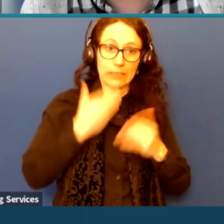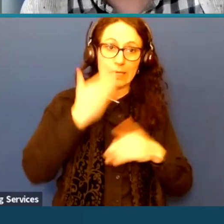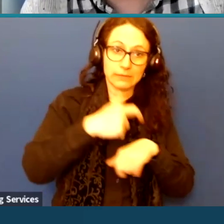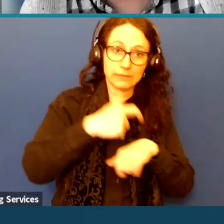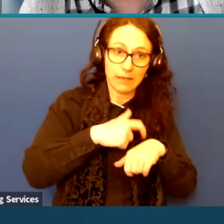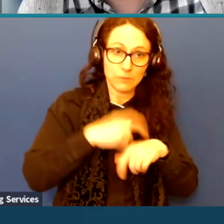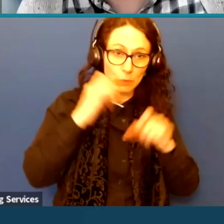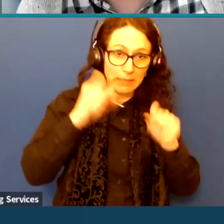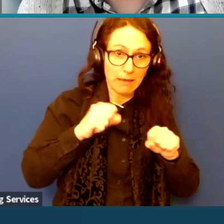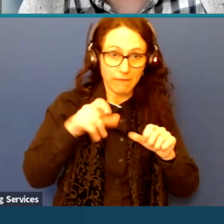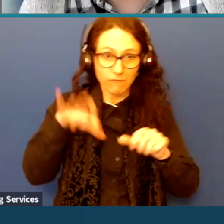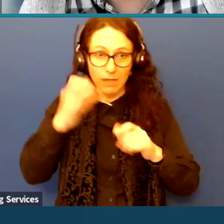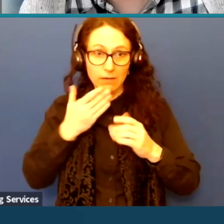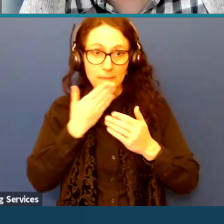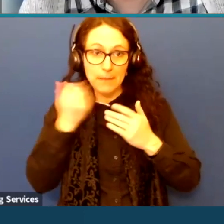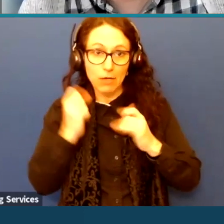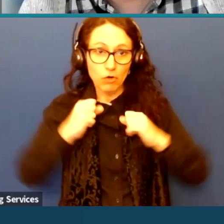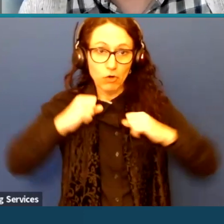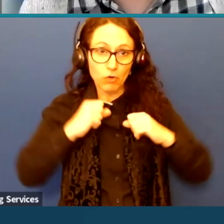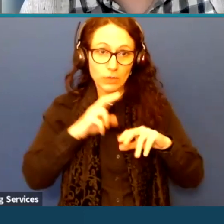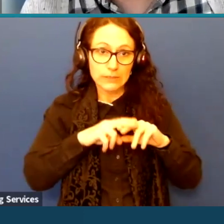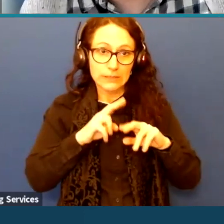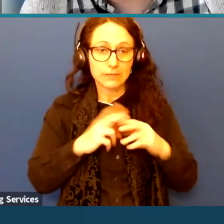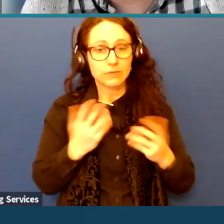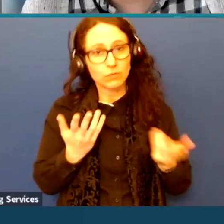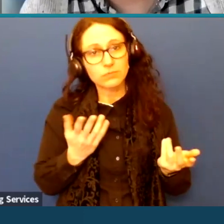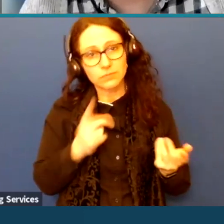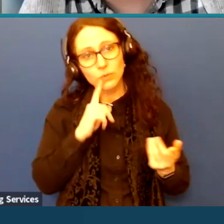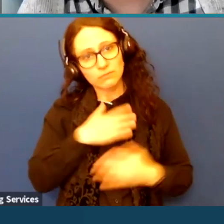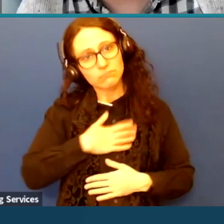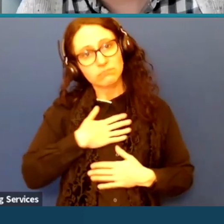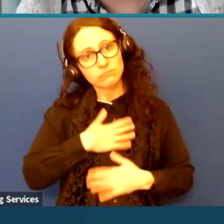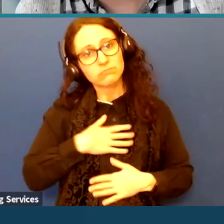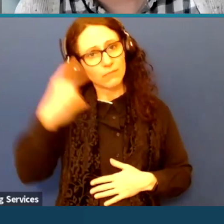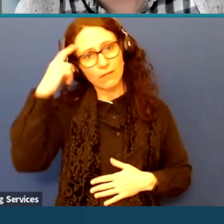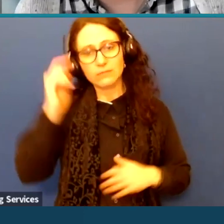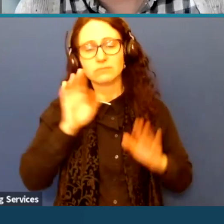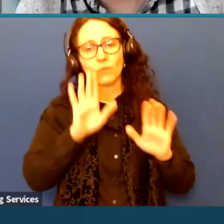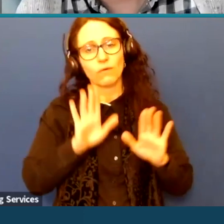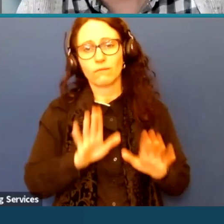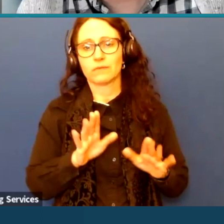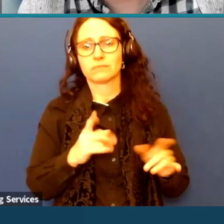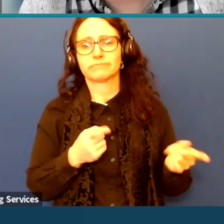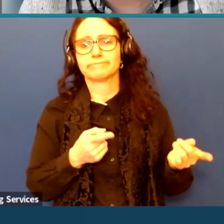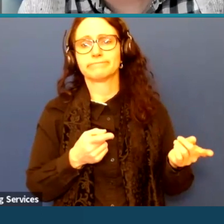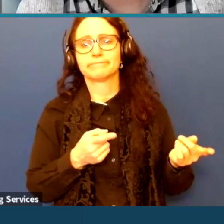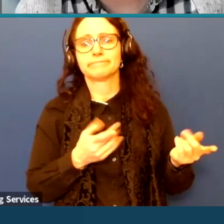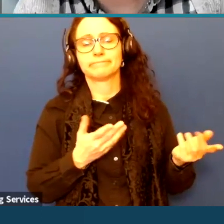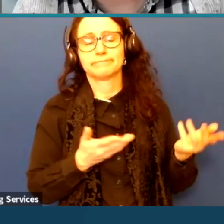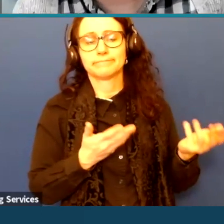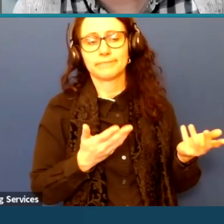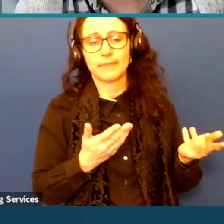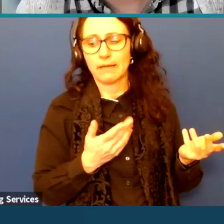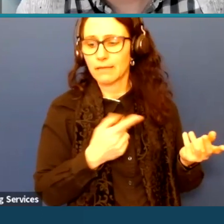I mean, I just think that's wonderful that they take that into account. I mean,